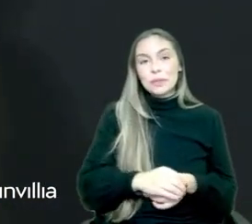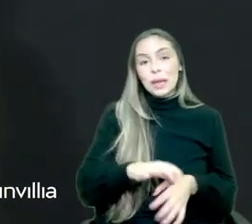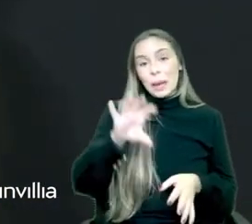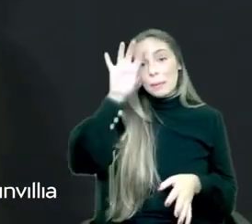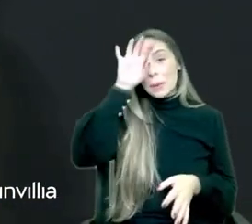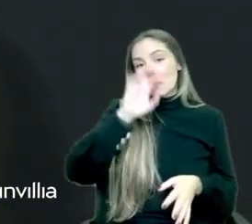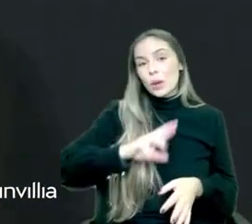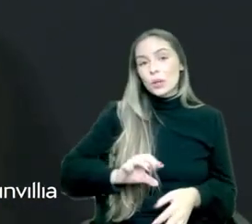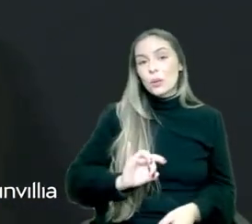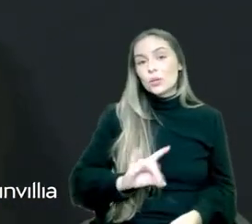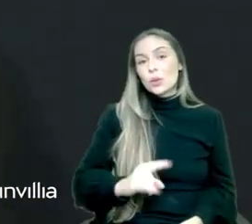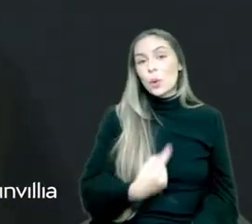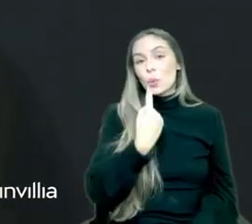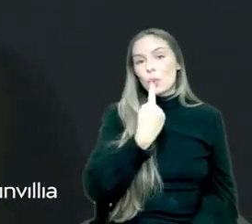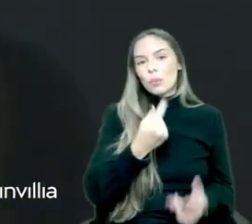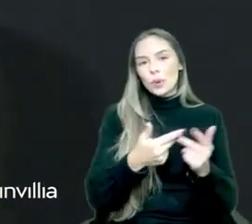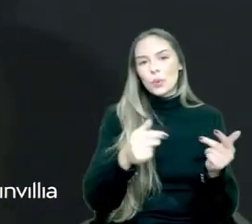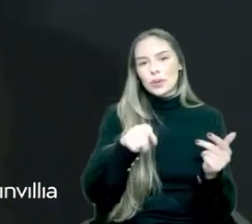important.